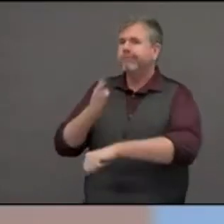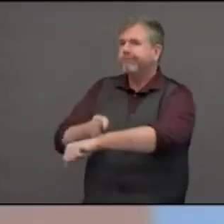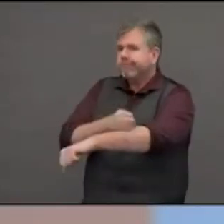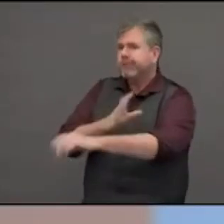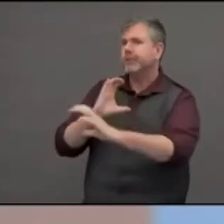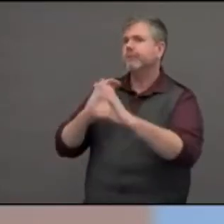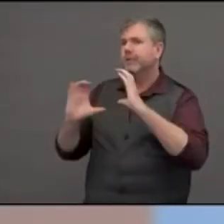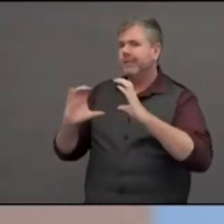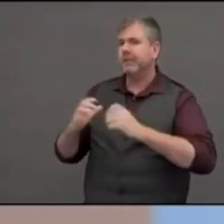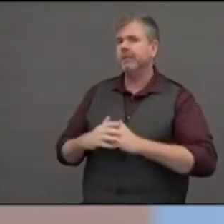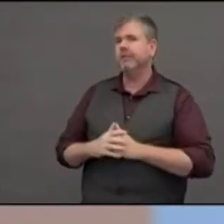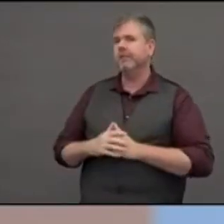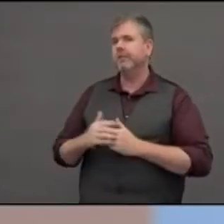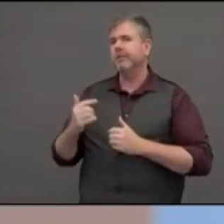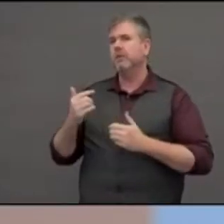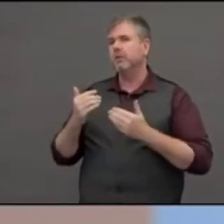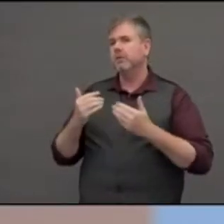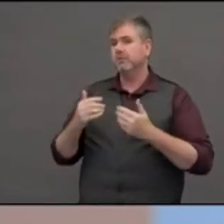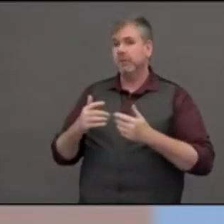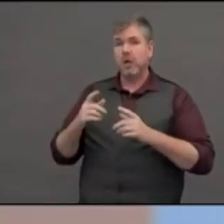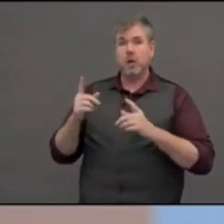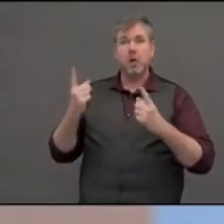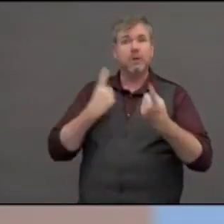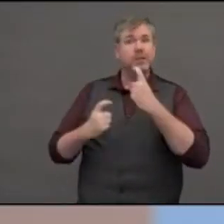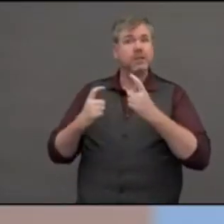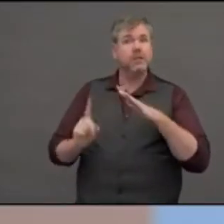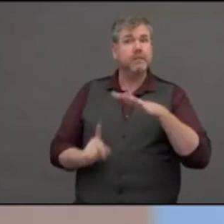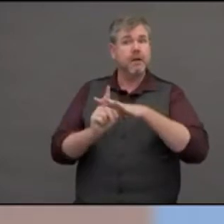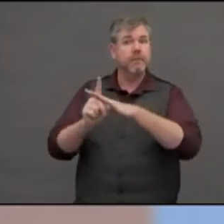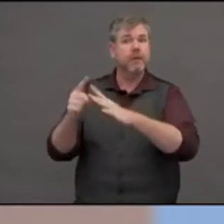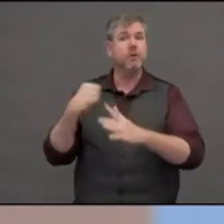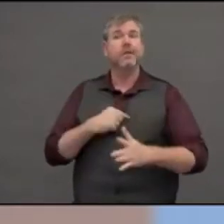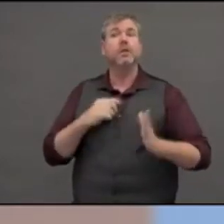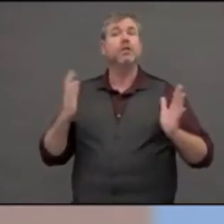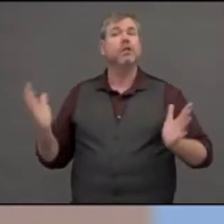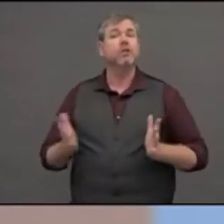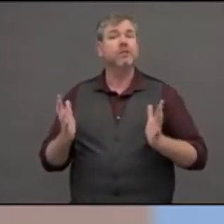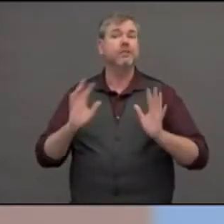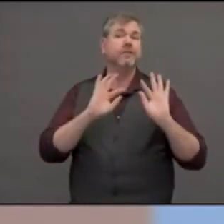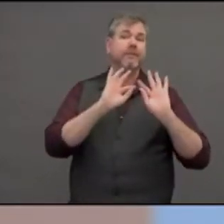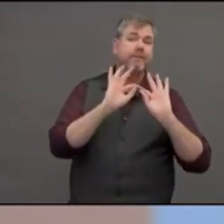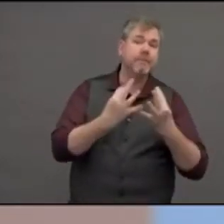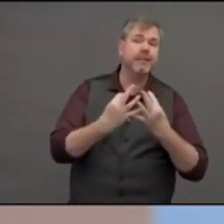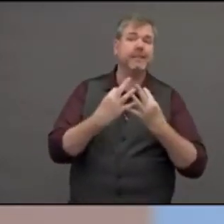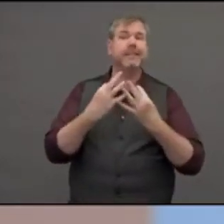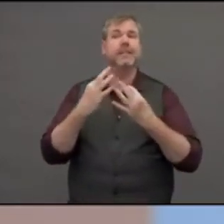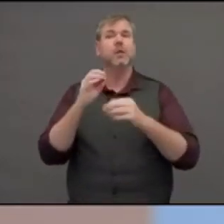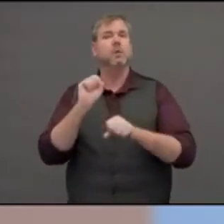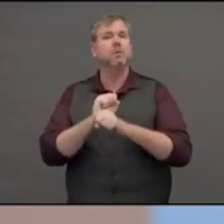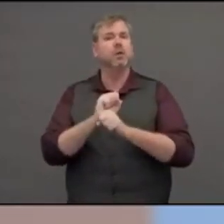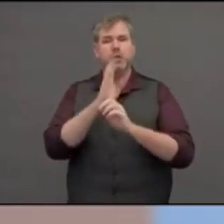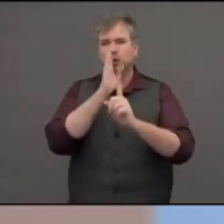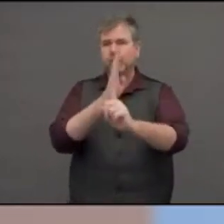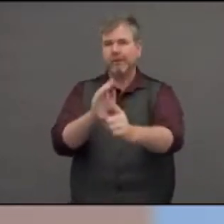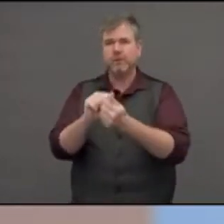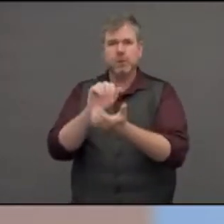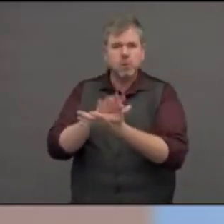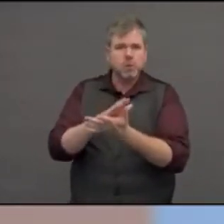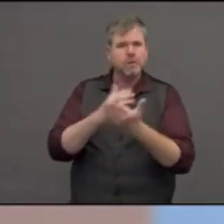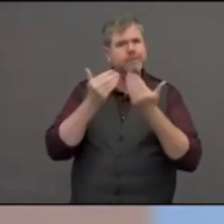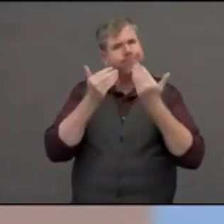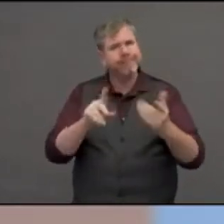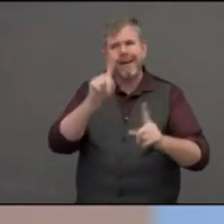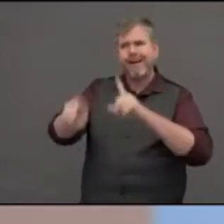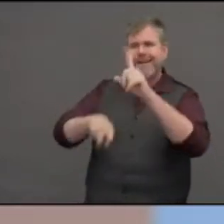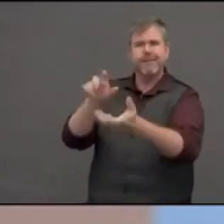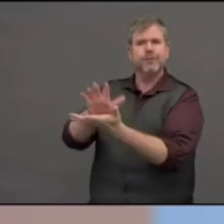forward. When questions come up, we encourage that the families work directly with their schools, ask the question. They know the school,